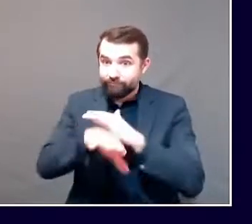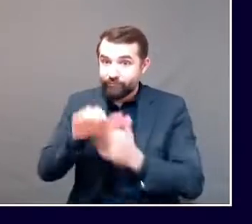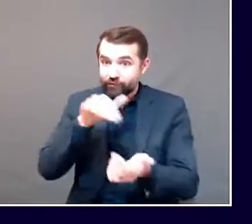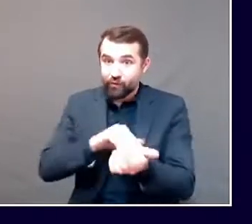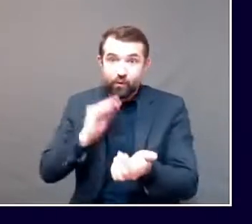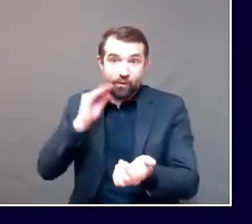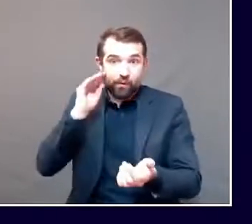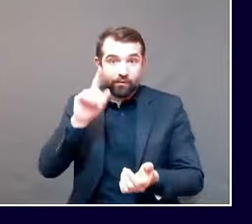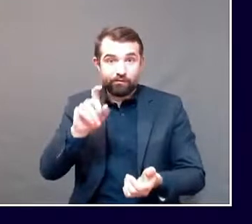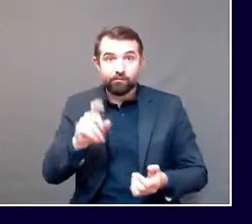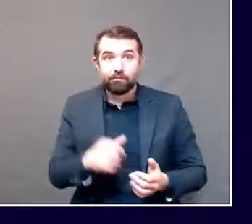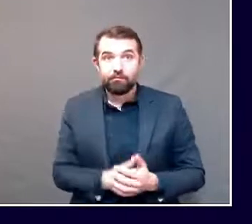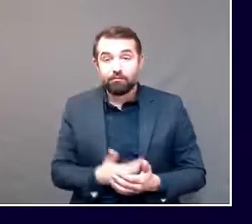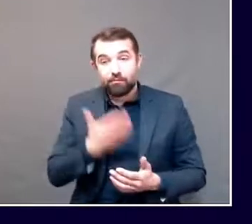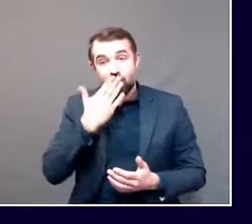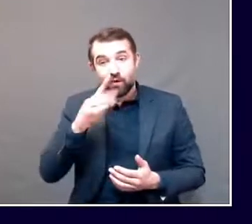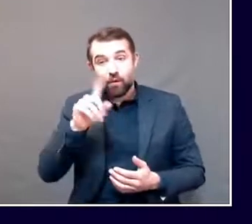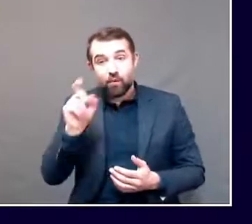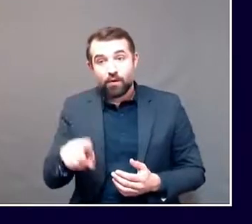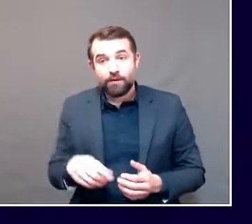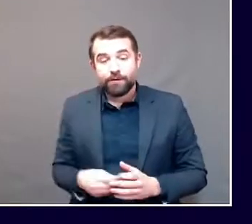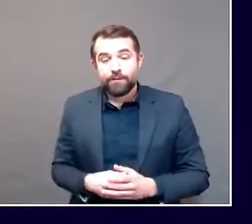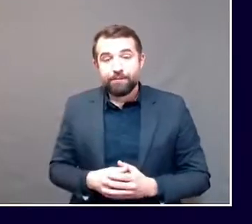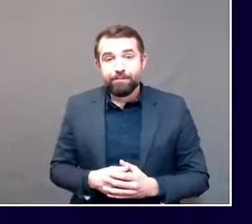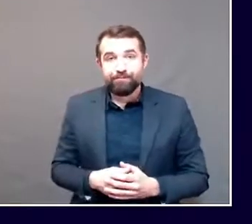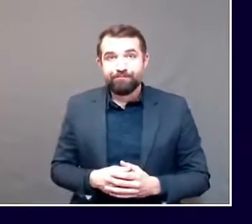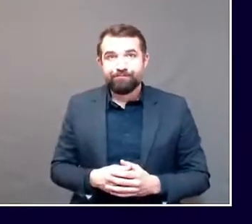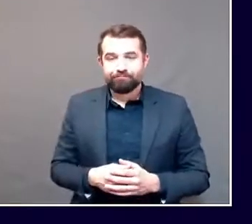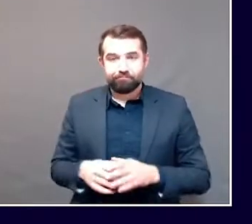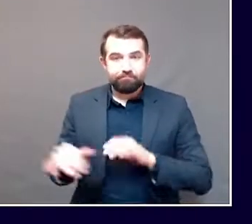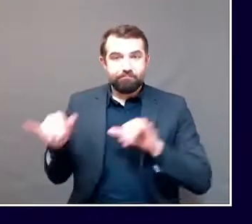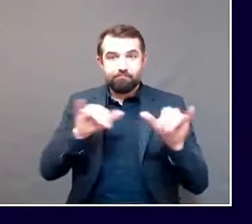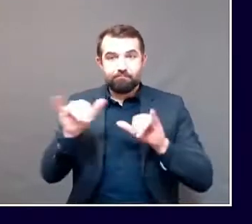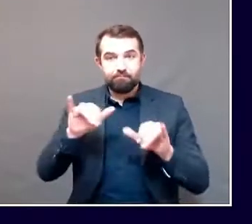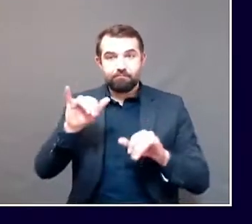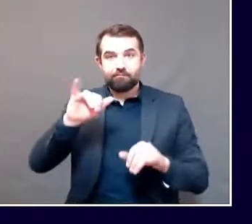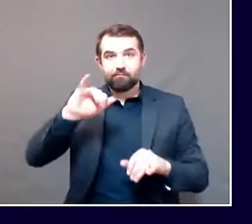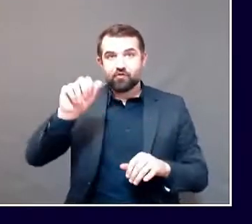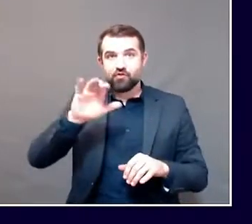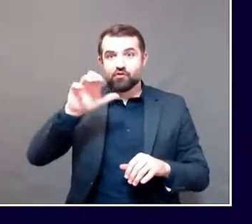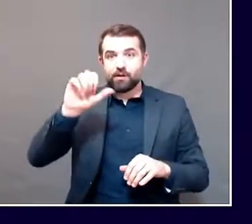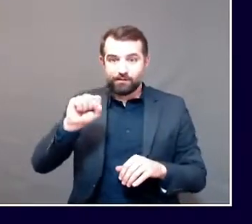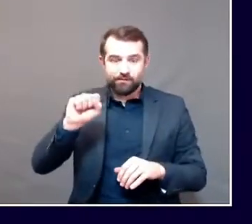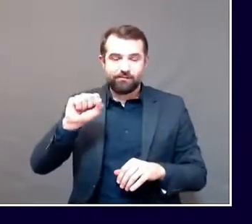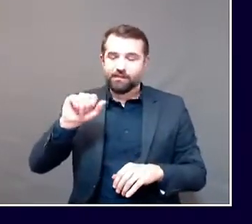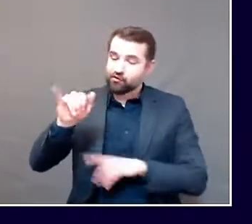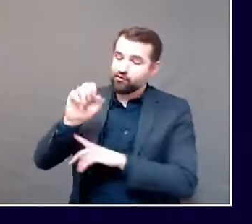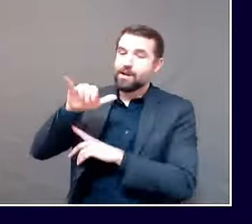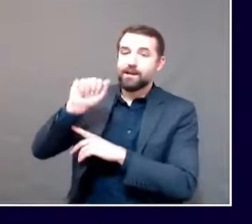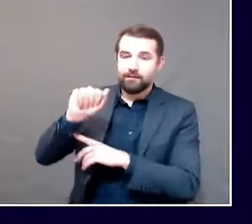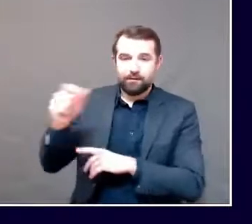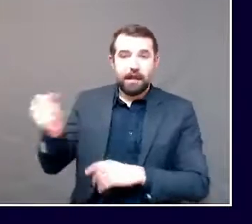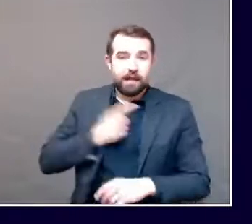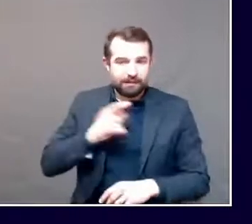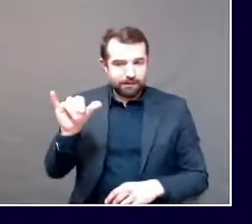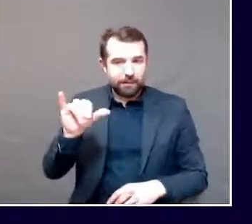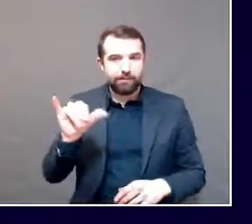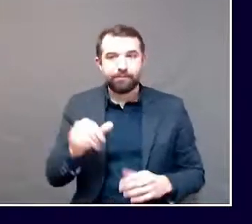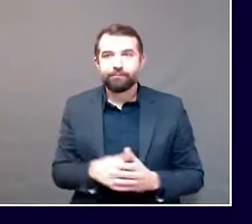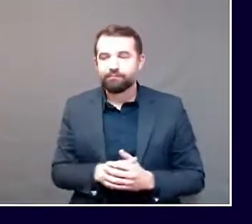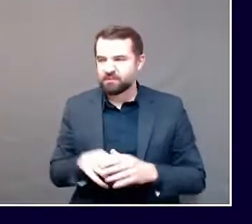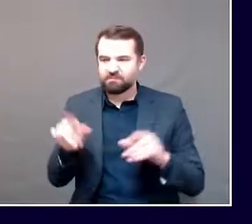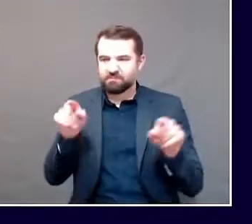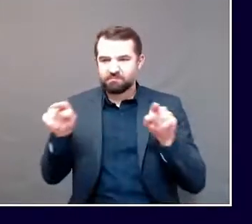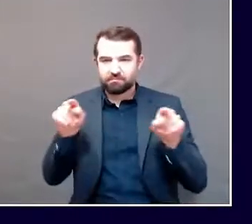akin to Jessica's question. It's a good place to close out the afternoon. about whether there may be changes, for example, in